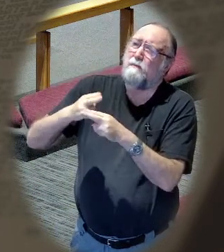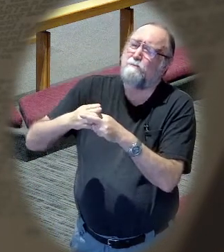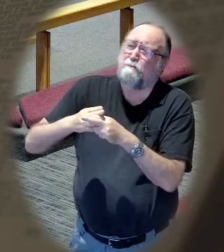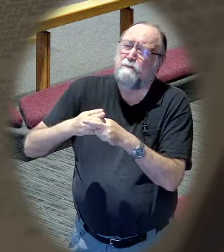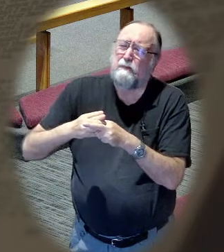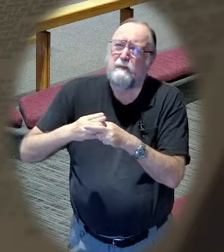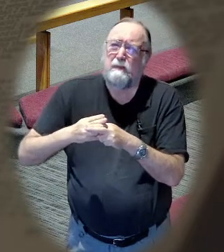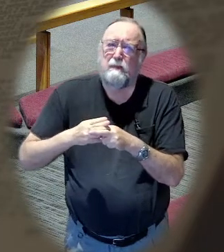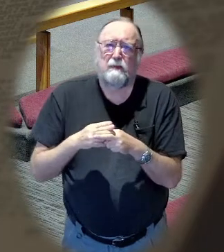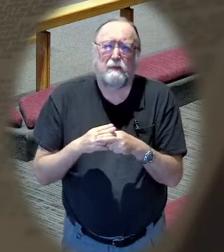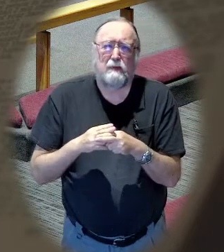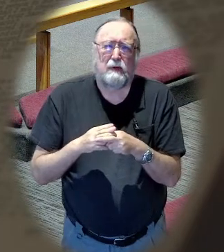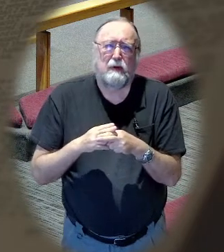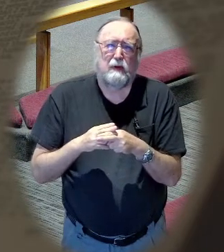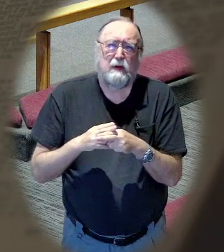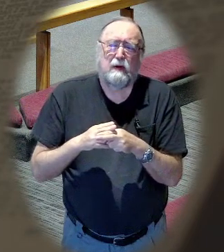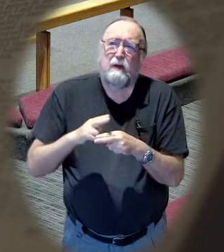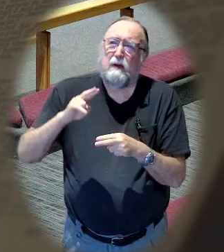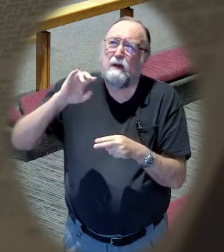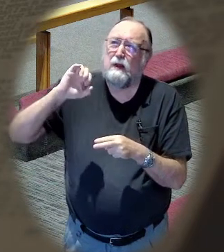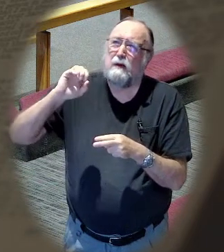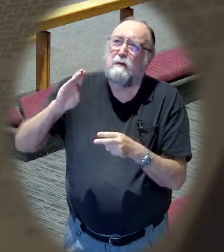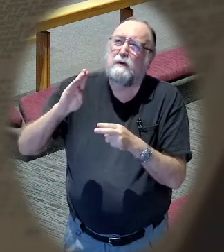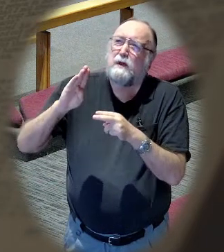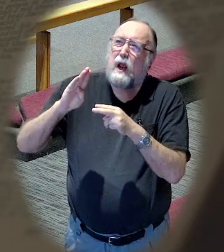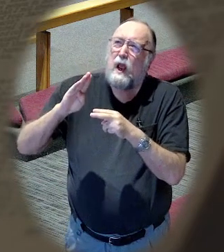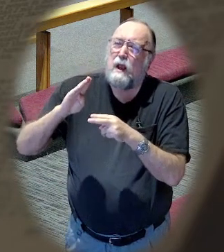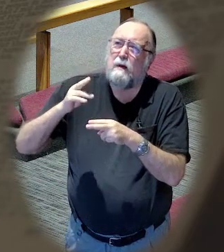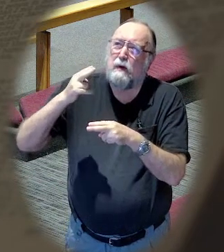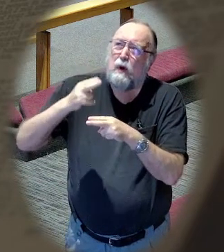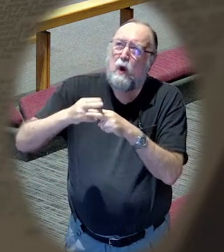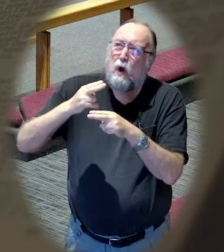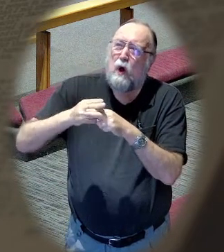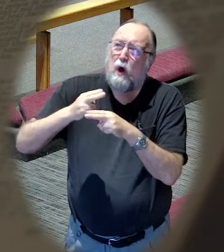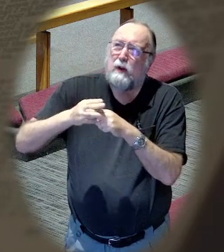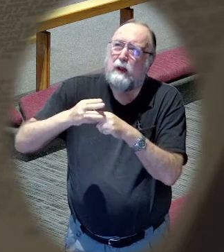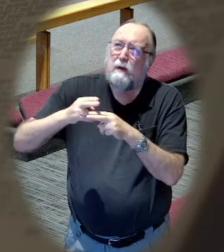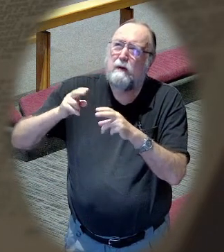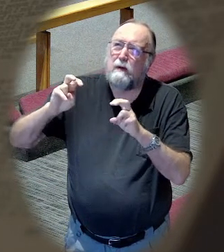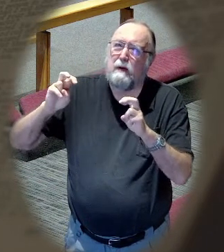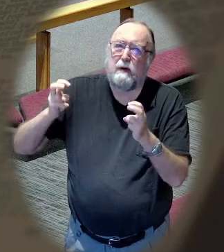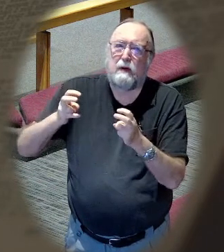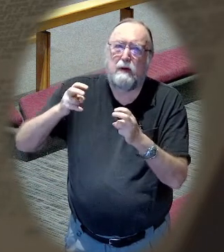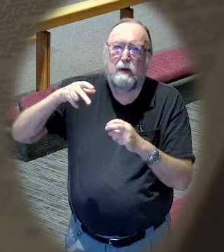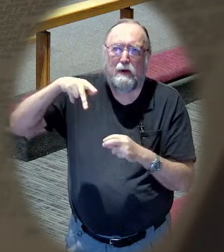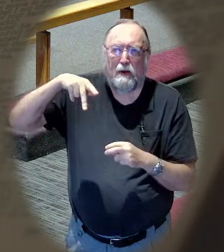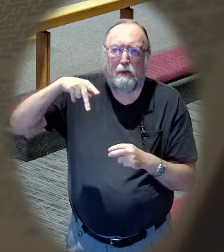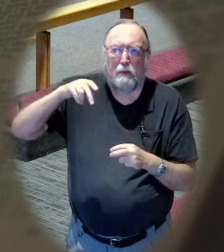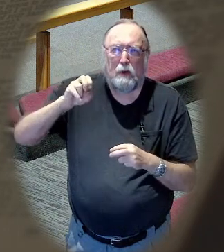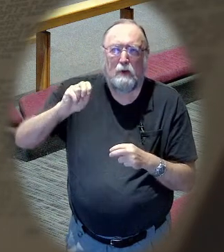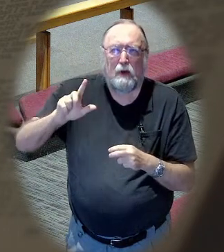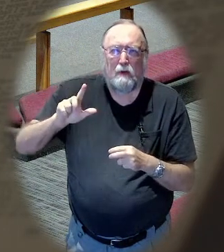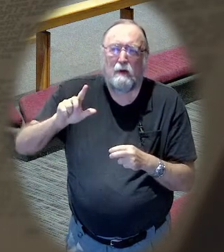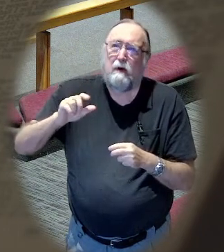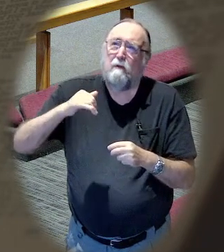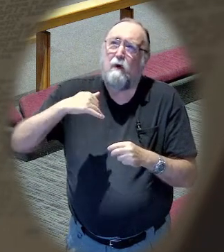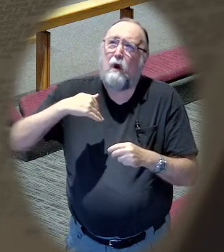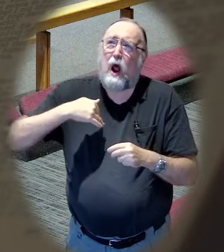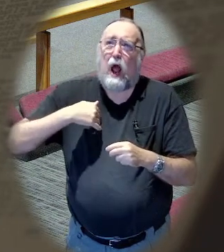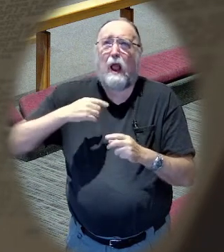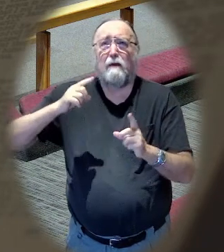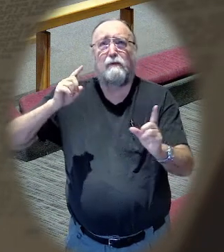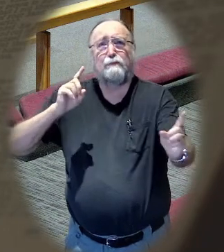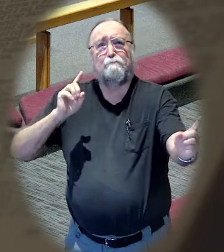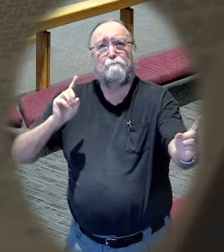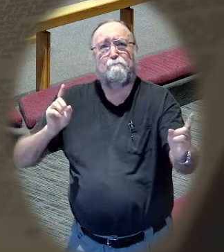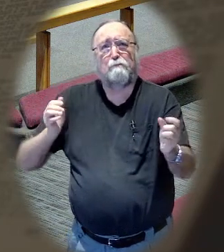there he blessed him. So Jacob called the name of the place Peniel, saying, "For if I've seen God face to face,